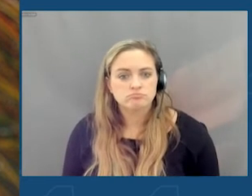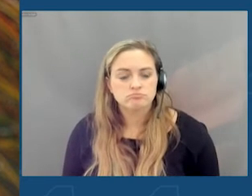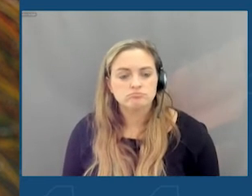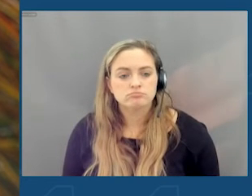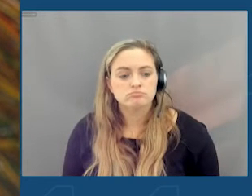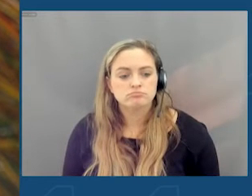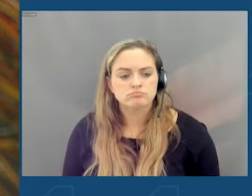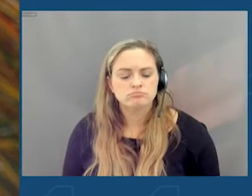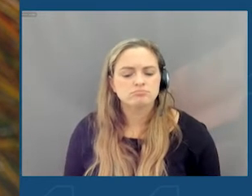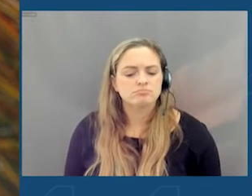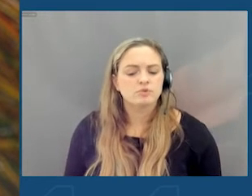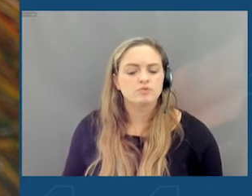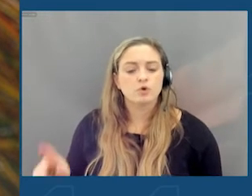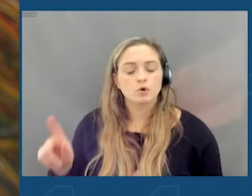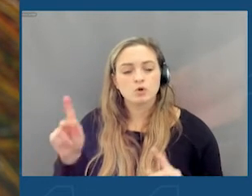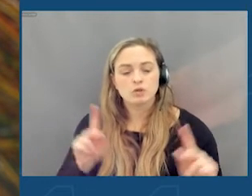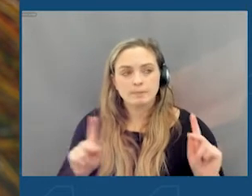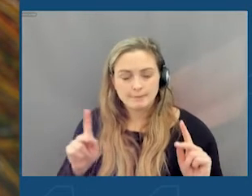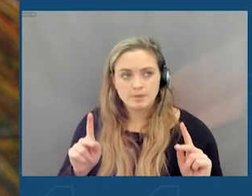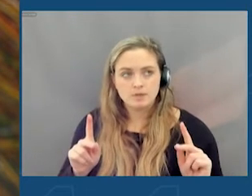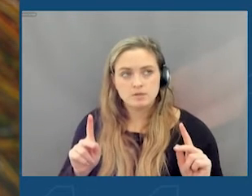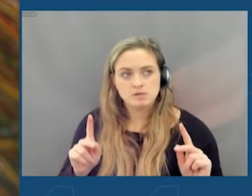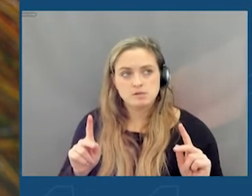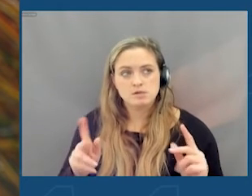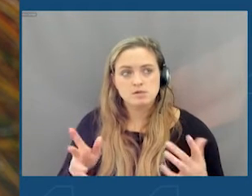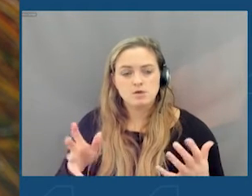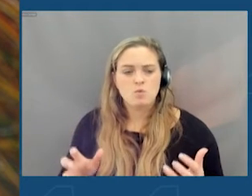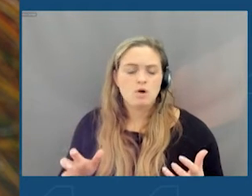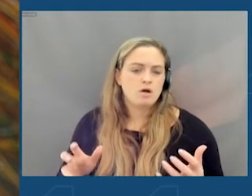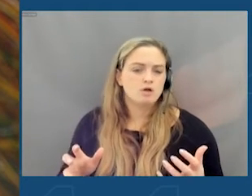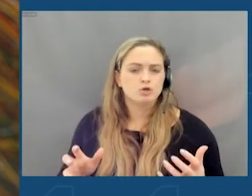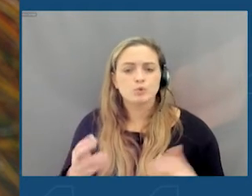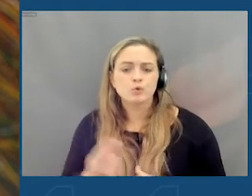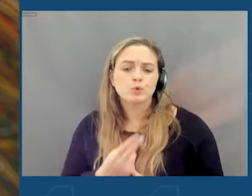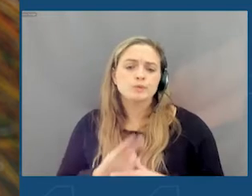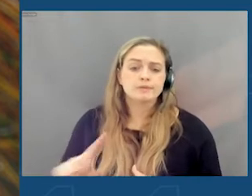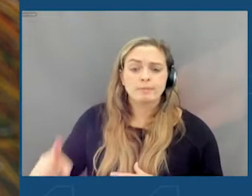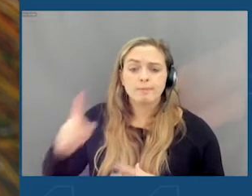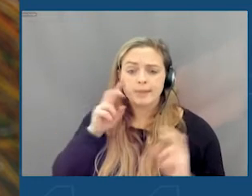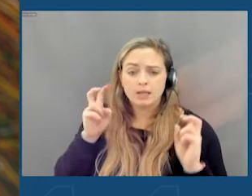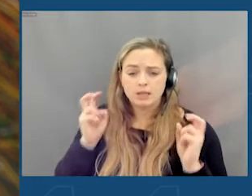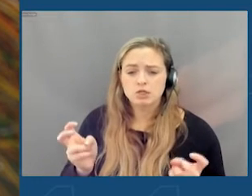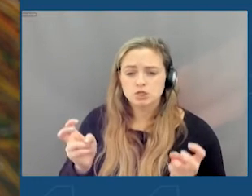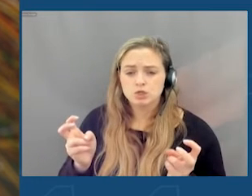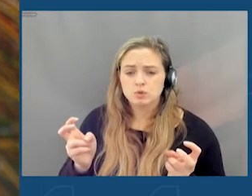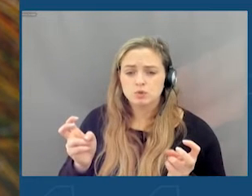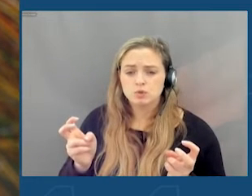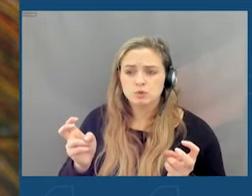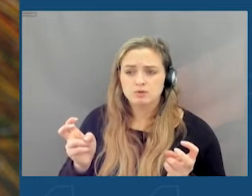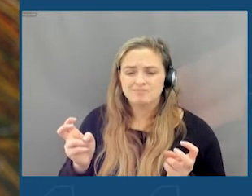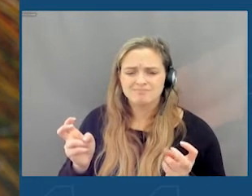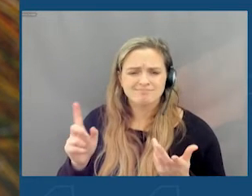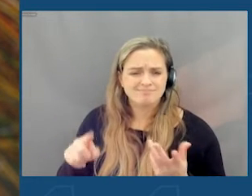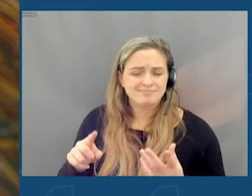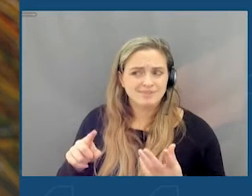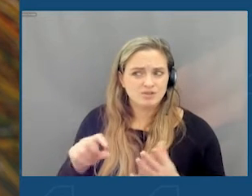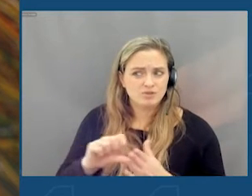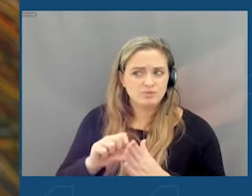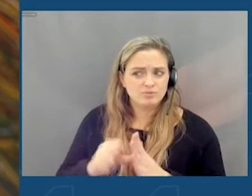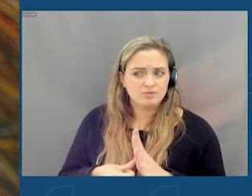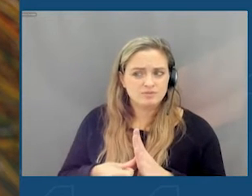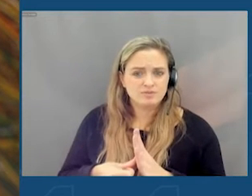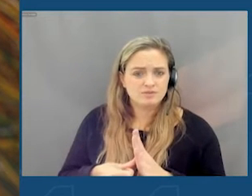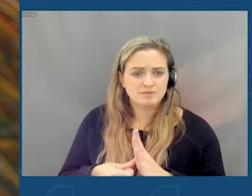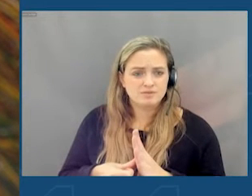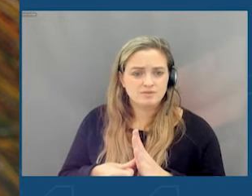And to those who want to weaponize this as a political issue, I just need to point to deep red